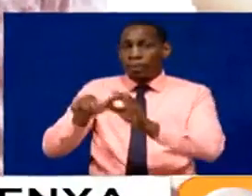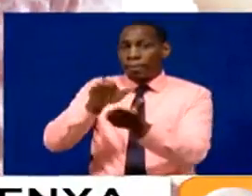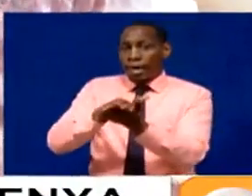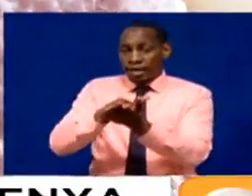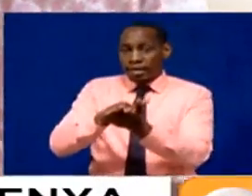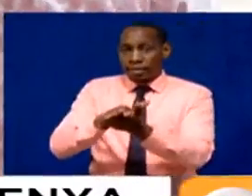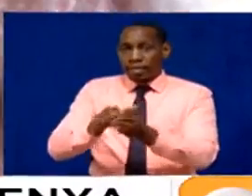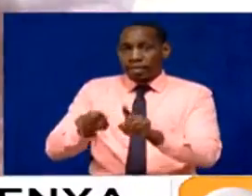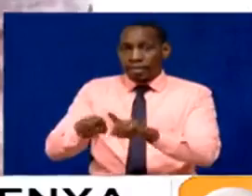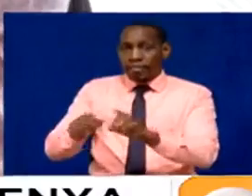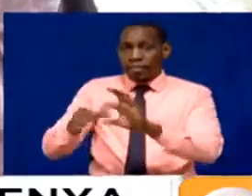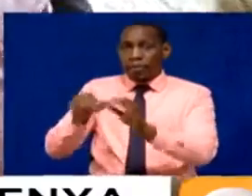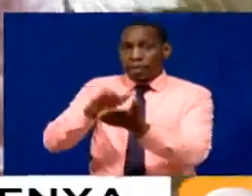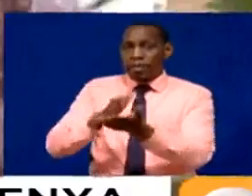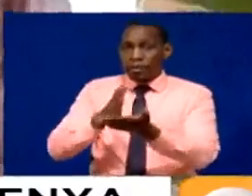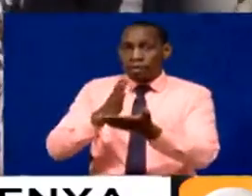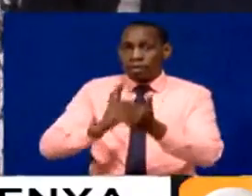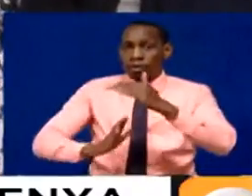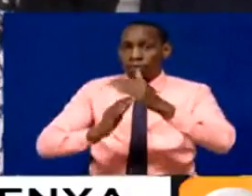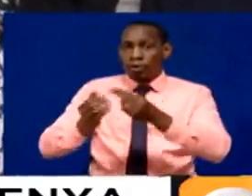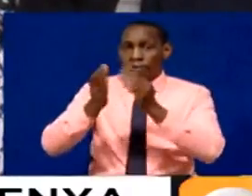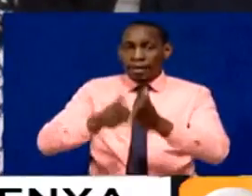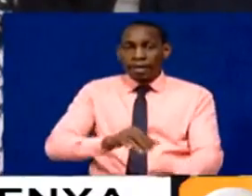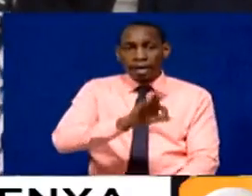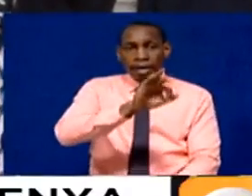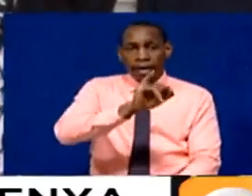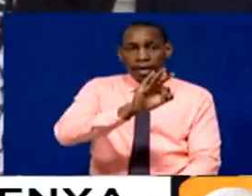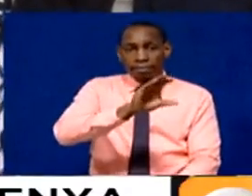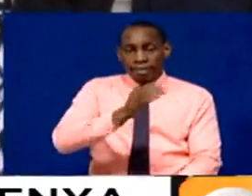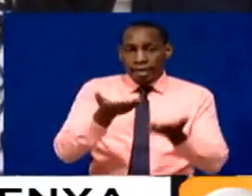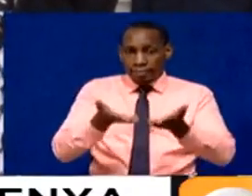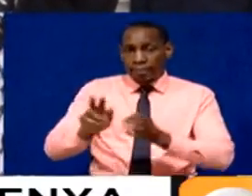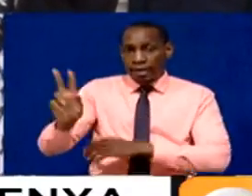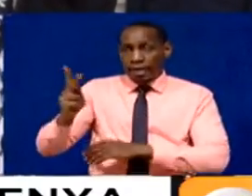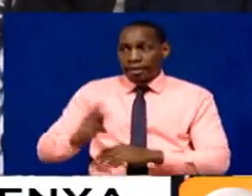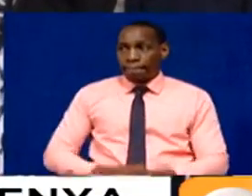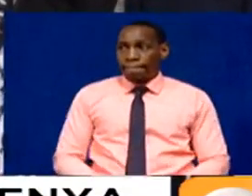Muriuki, with Coop Bank as one of the key partners of IFC in Kenya.